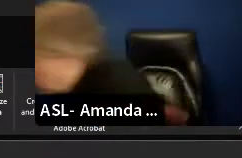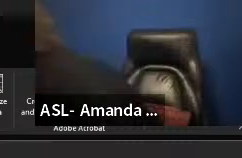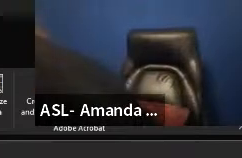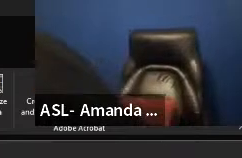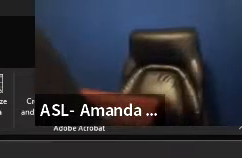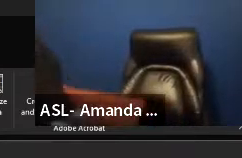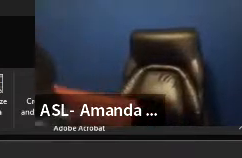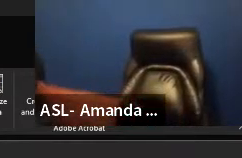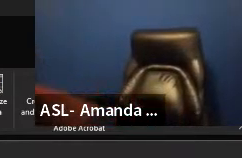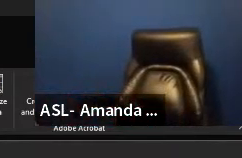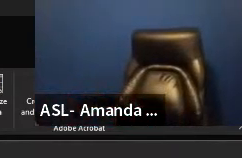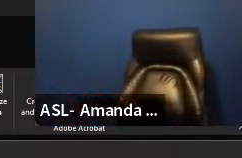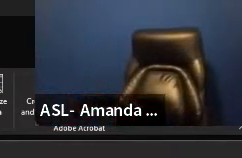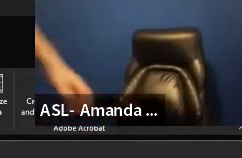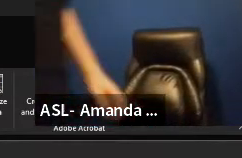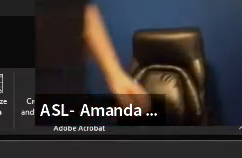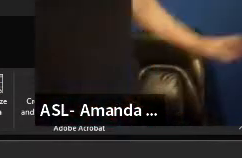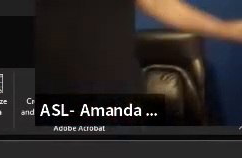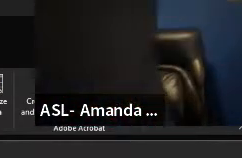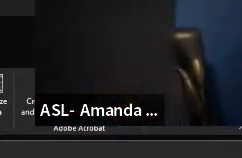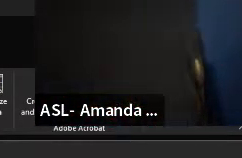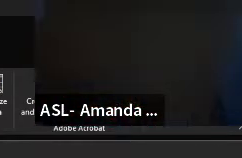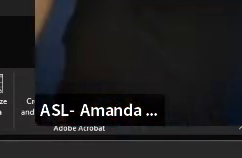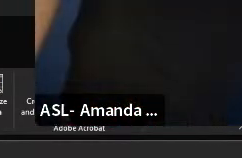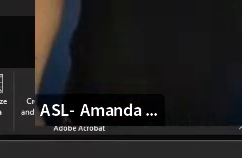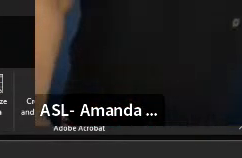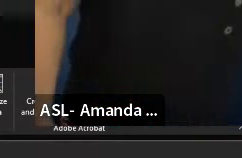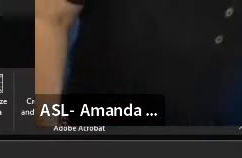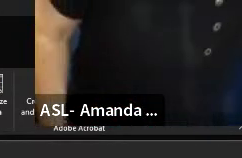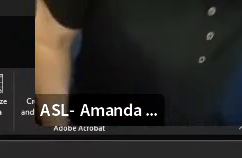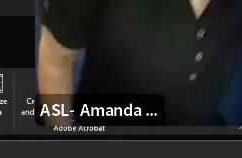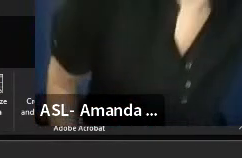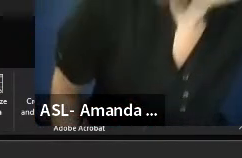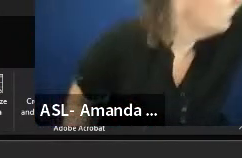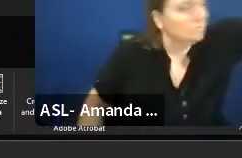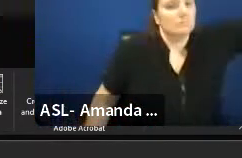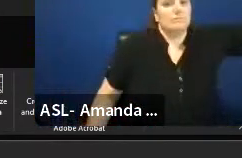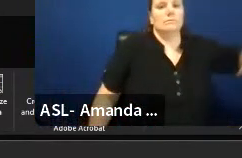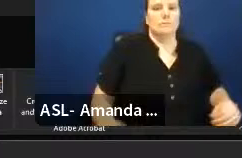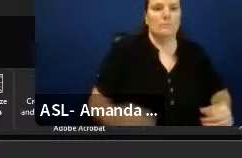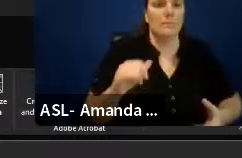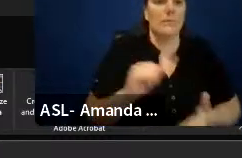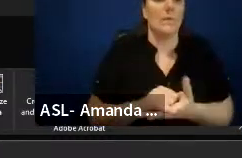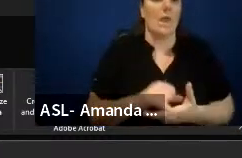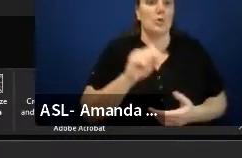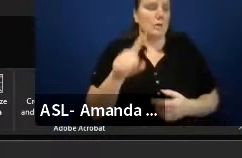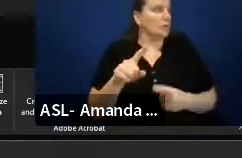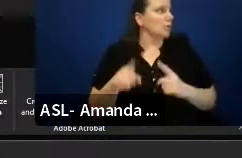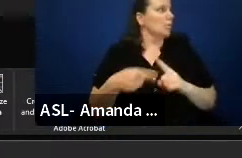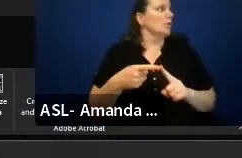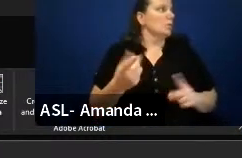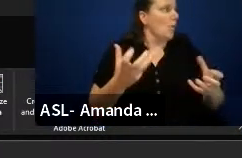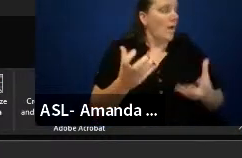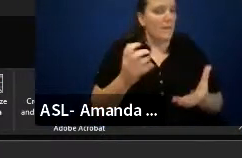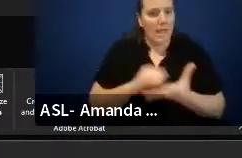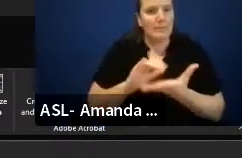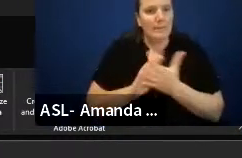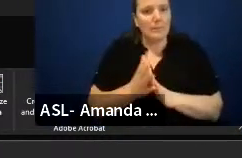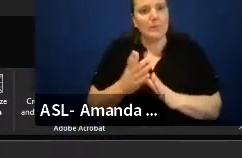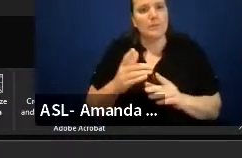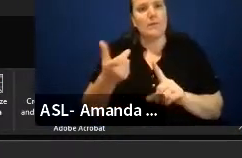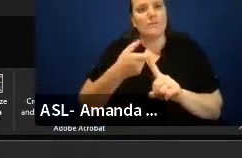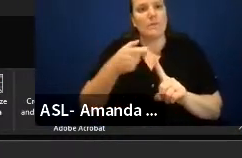to be what you all want it to say, because this comes from this group. And so when you say they, that's you all.